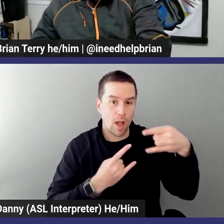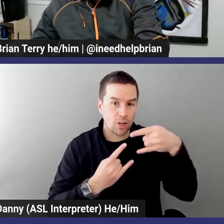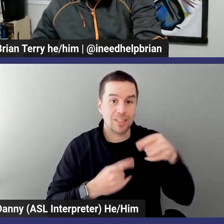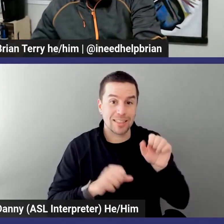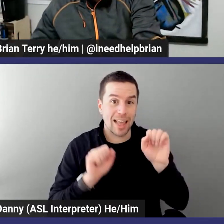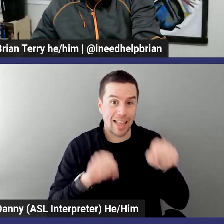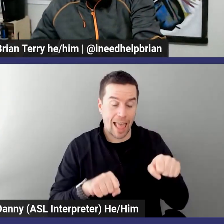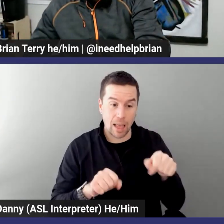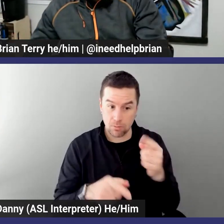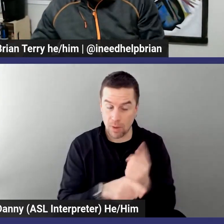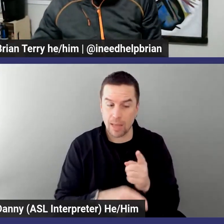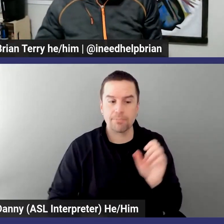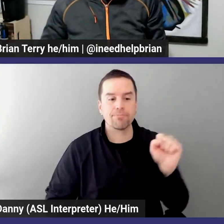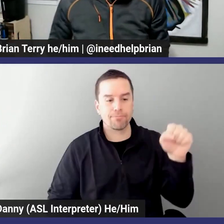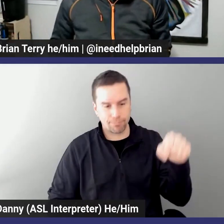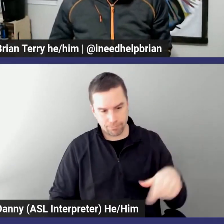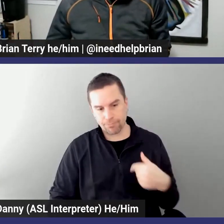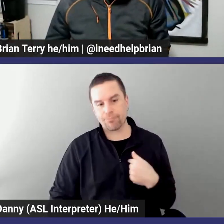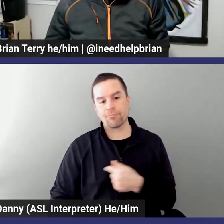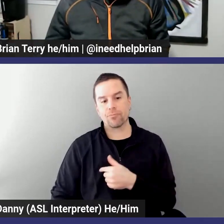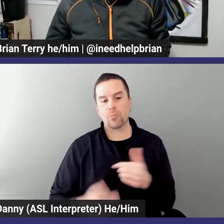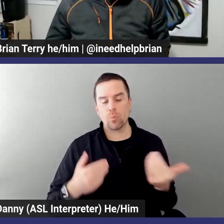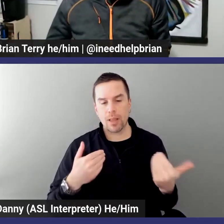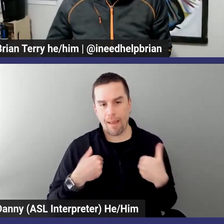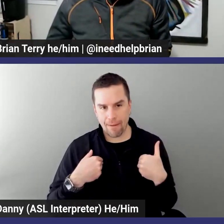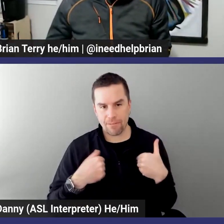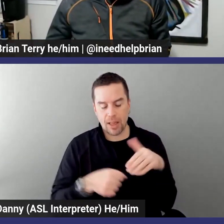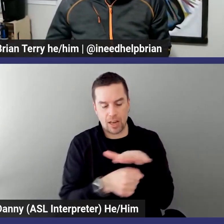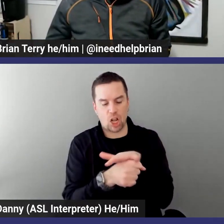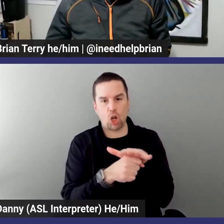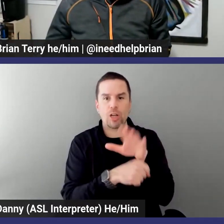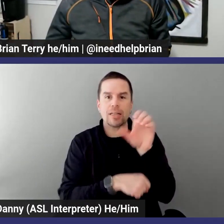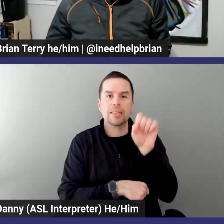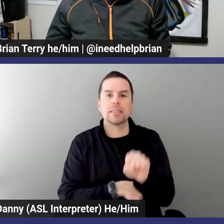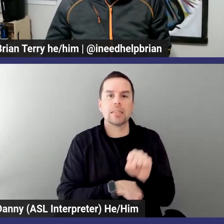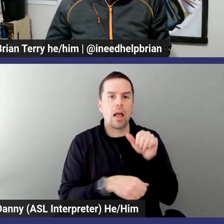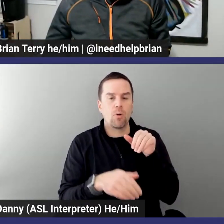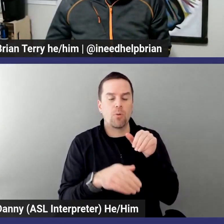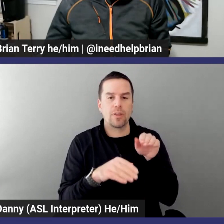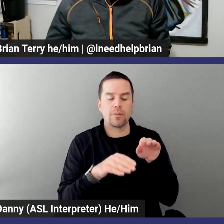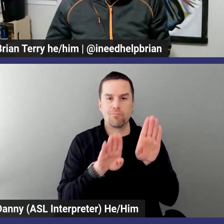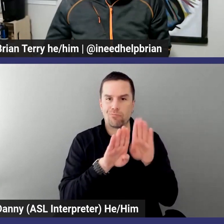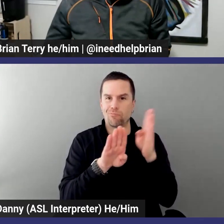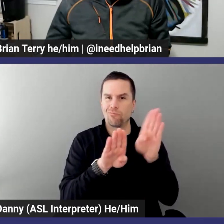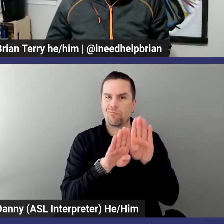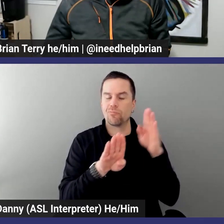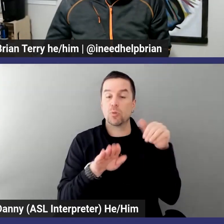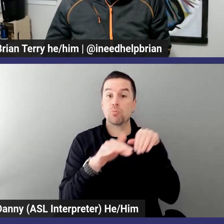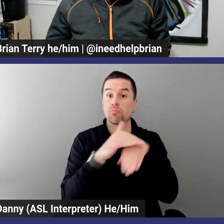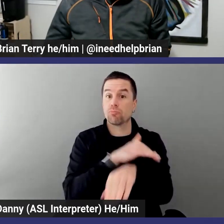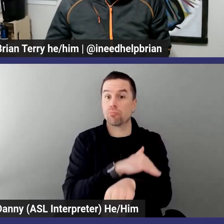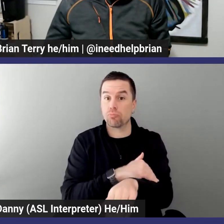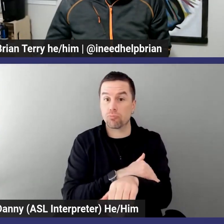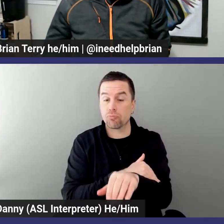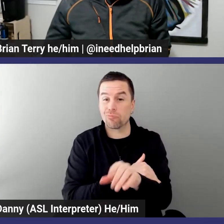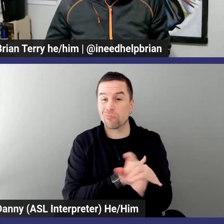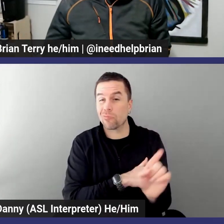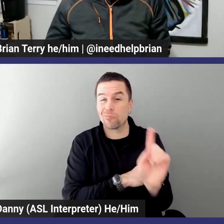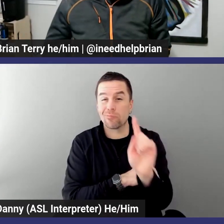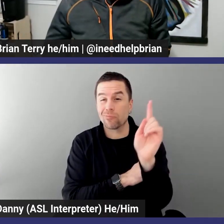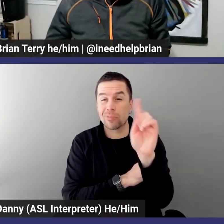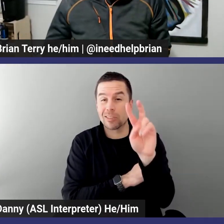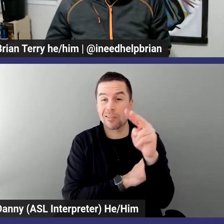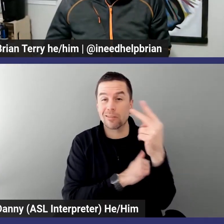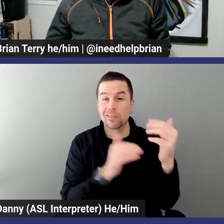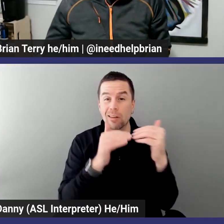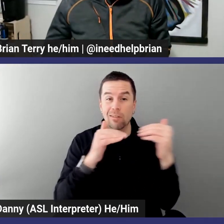an area which is at the south entrance. So as you enter into the MWC, you go upstairs, and then the whole area is